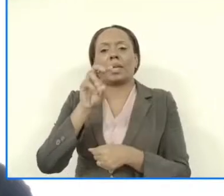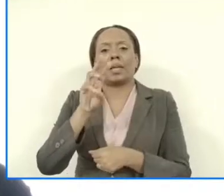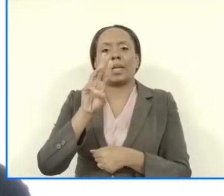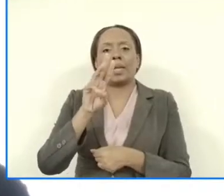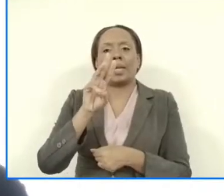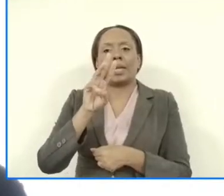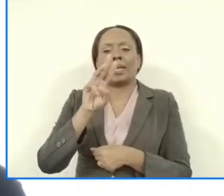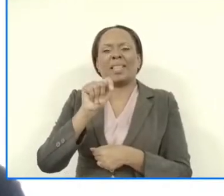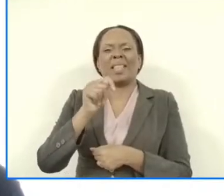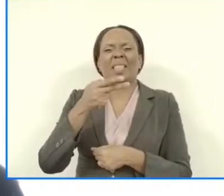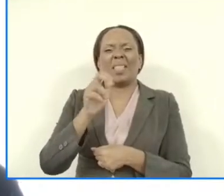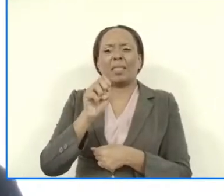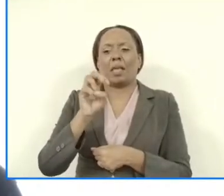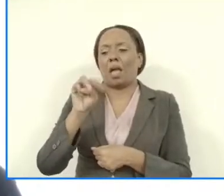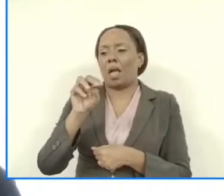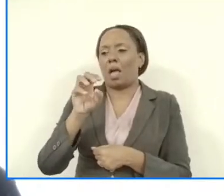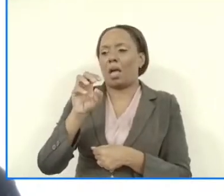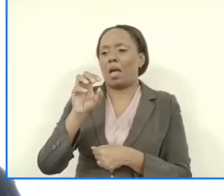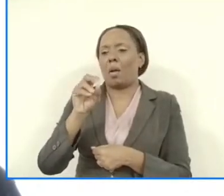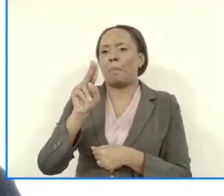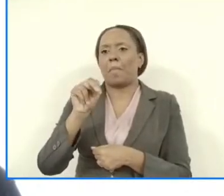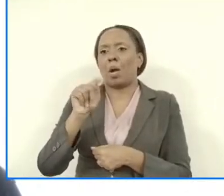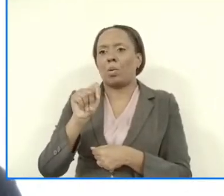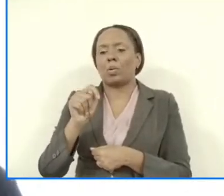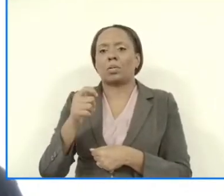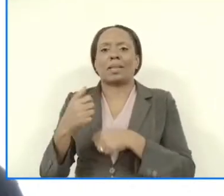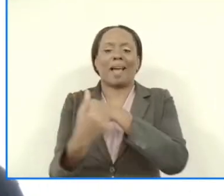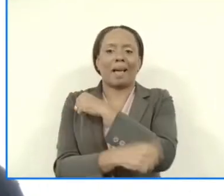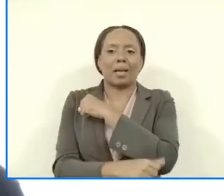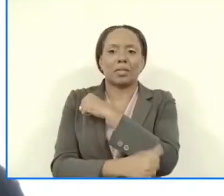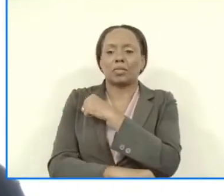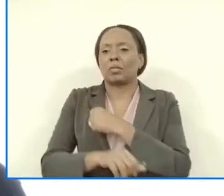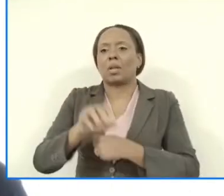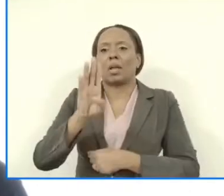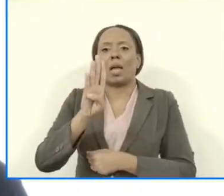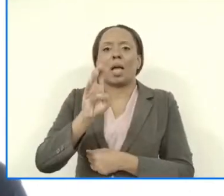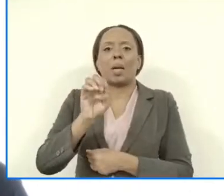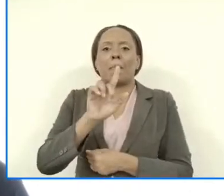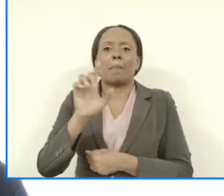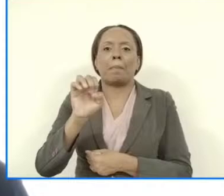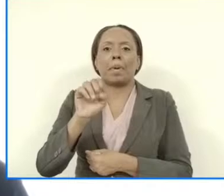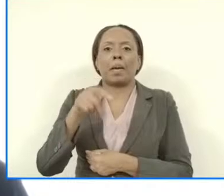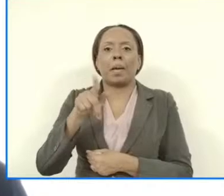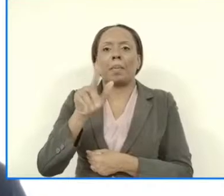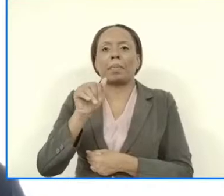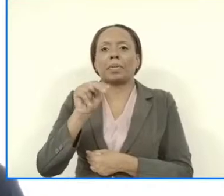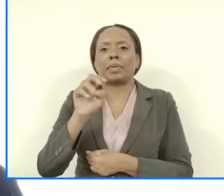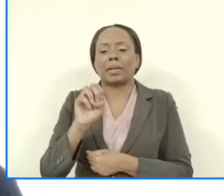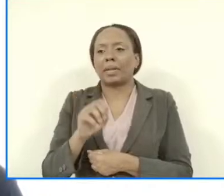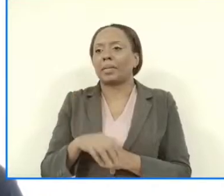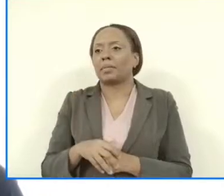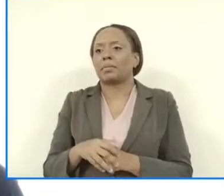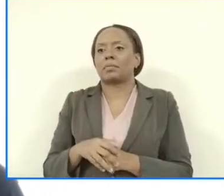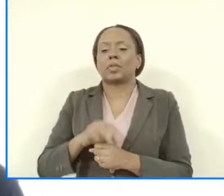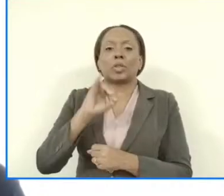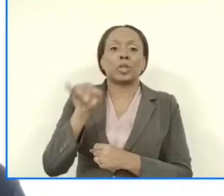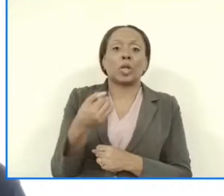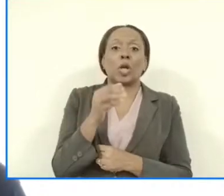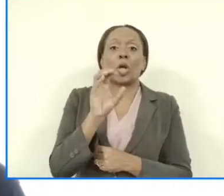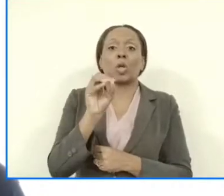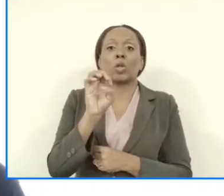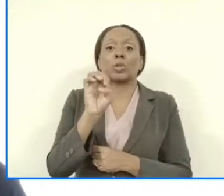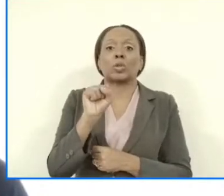I'm not going to call all of these, just give a sample of them. Belle Plaine, there's Portland, Datetree Hill, Cattle Wash, Cleavers Hill, Joes